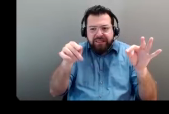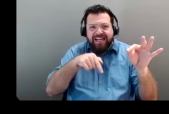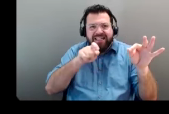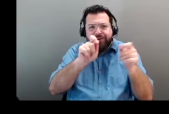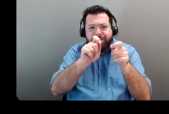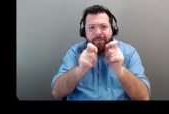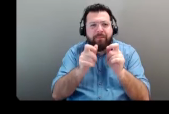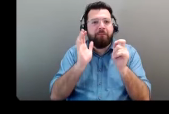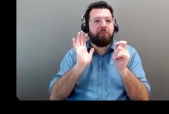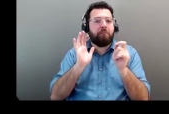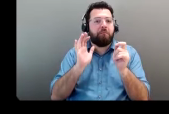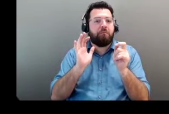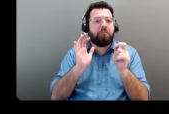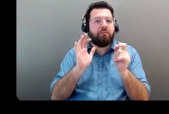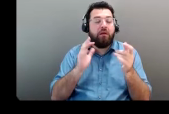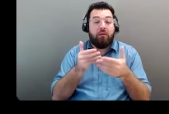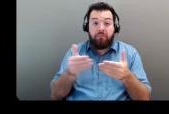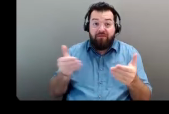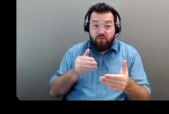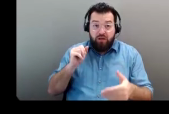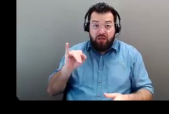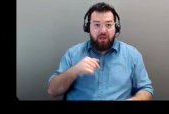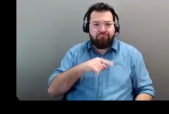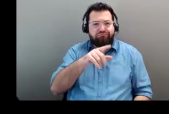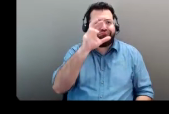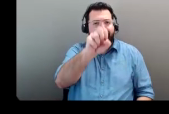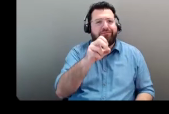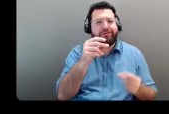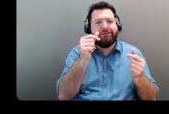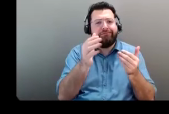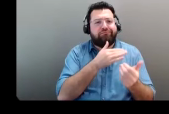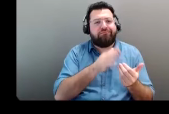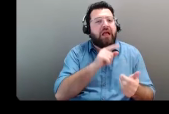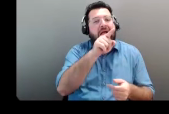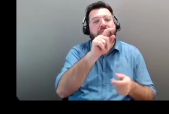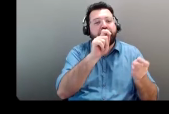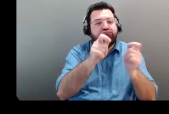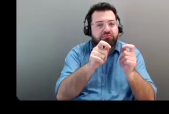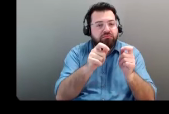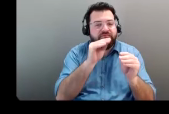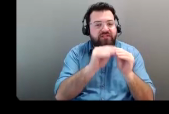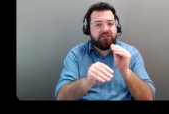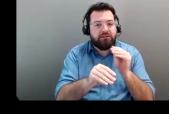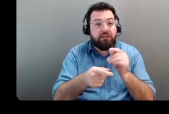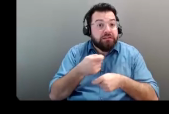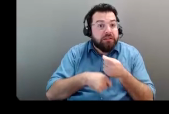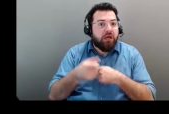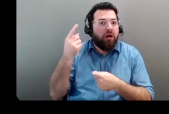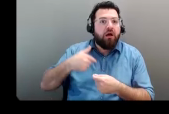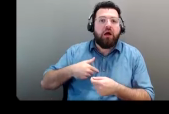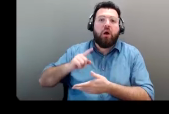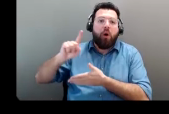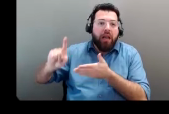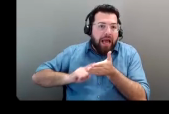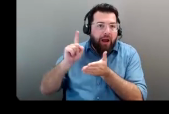change. And, before AI, I would have saw that line and go, oh yeah, I just need to fix that. Instead, I spent an hour